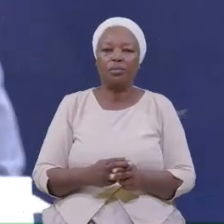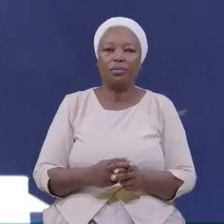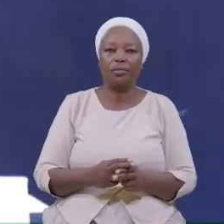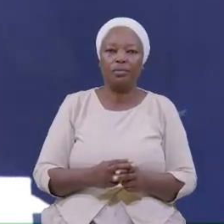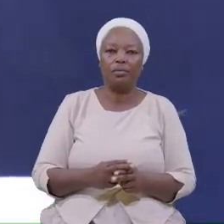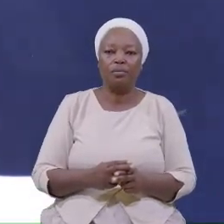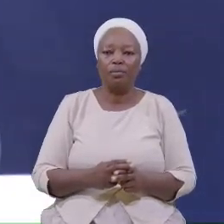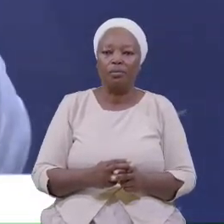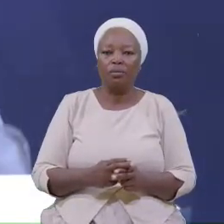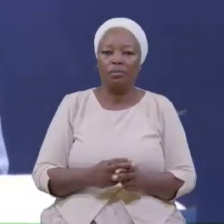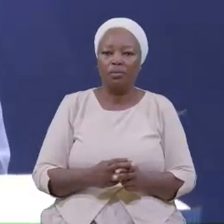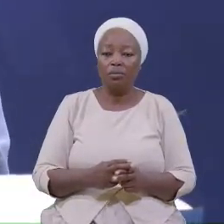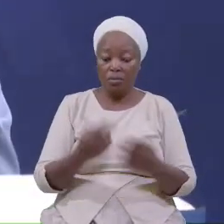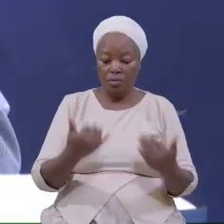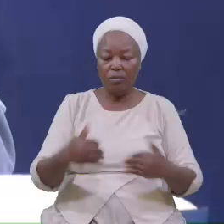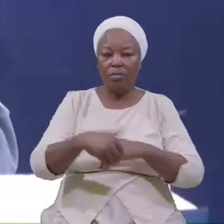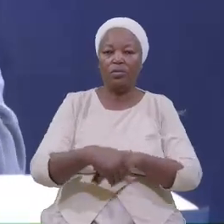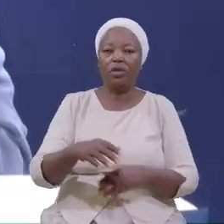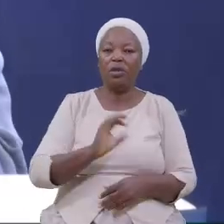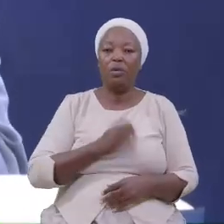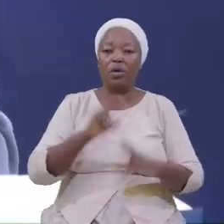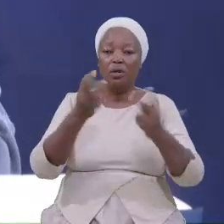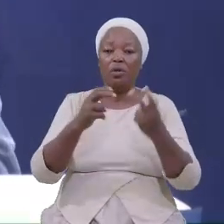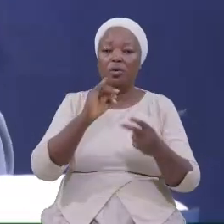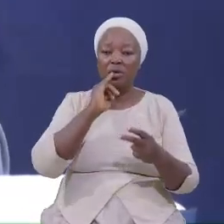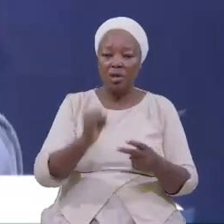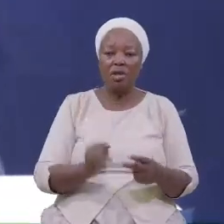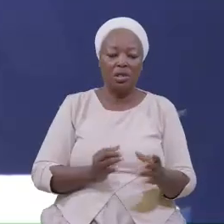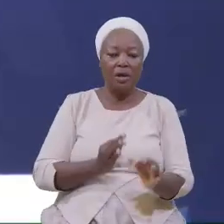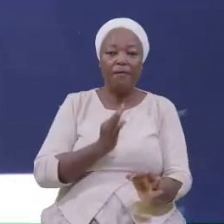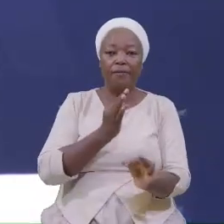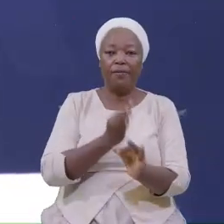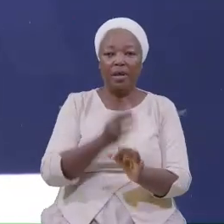tonight. Tonight, we're talking on faith in